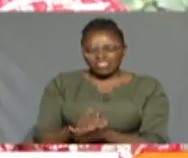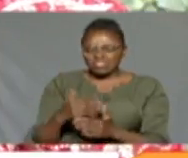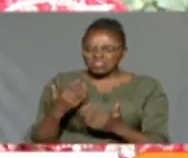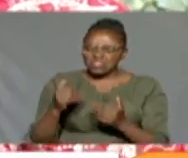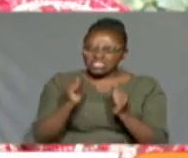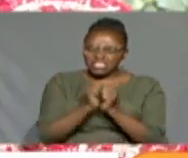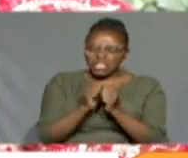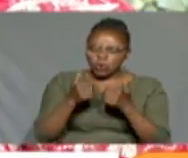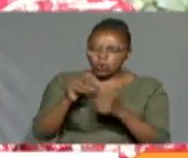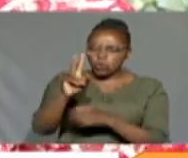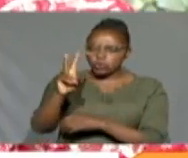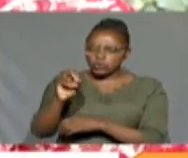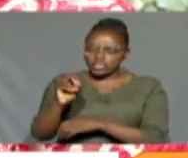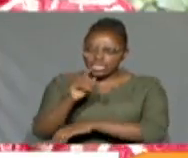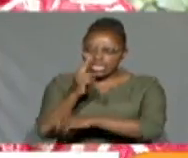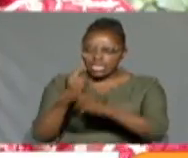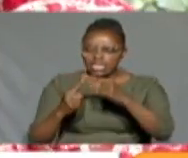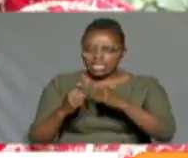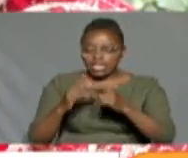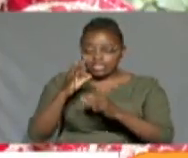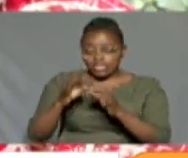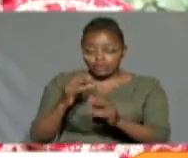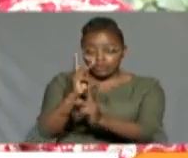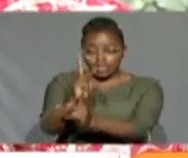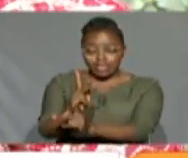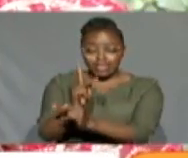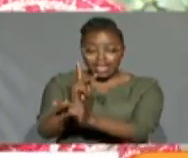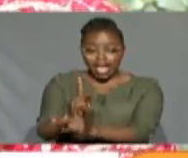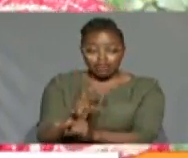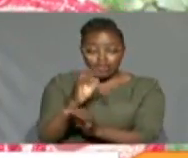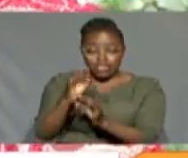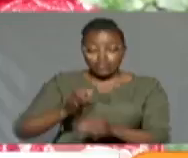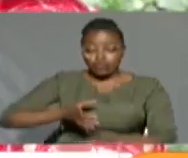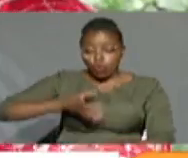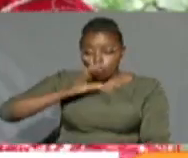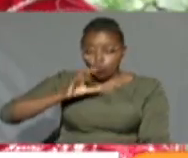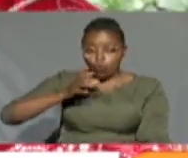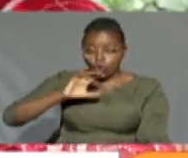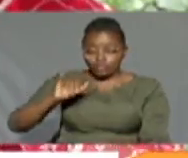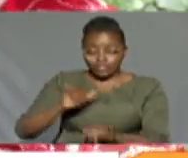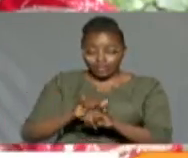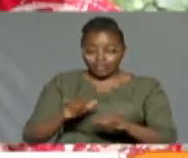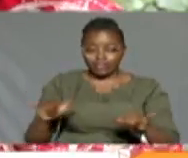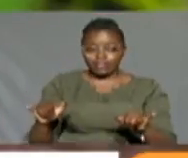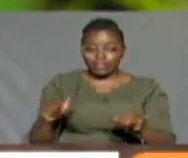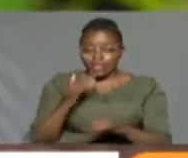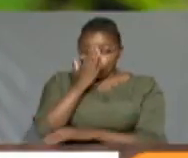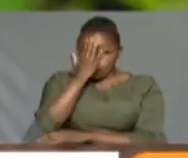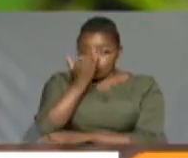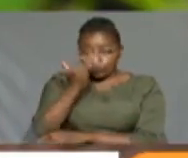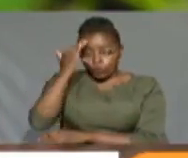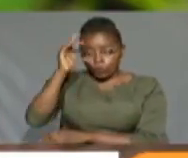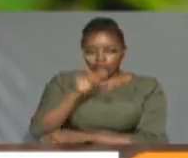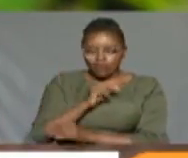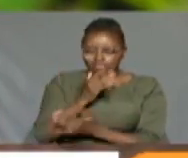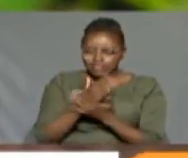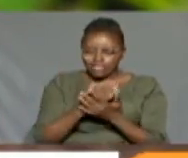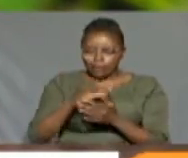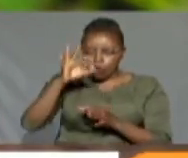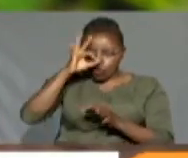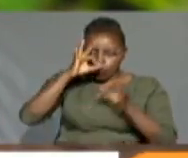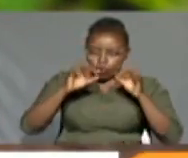10 or 20 years if you are very clean. If your water is very clean, because you know there are some small